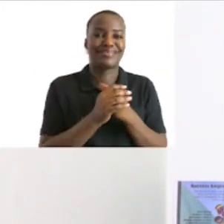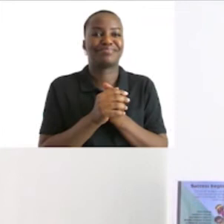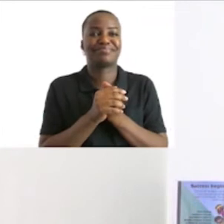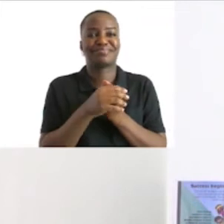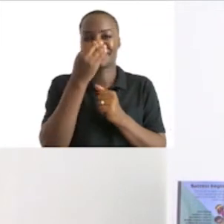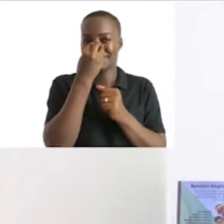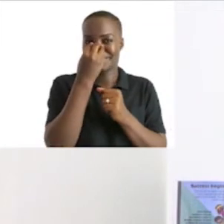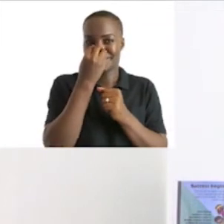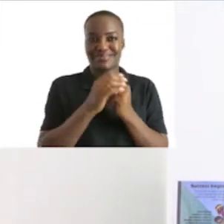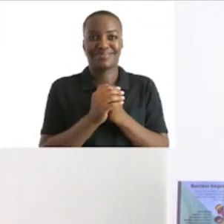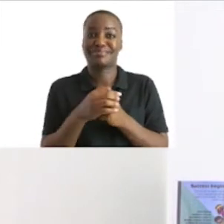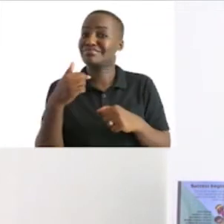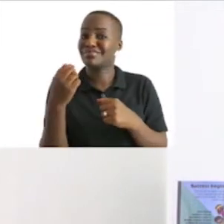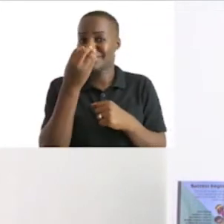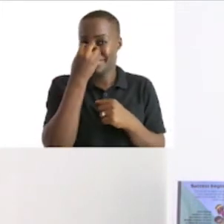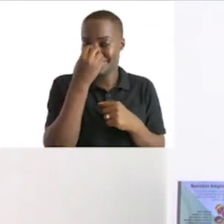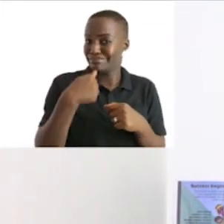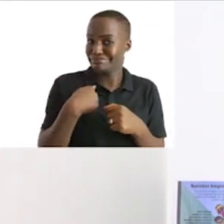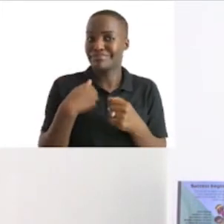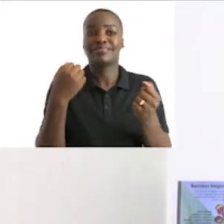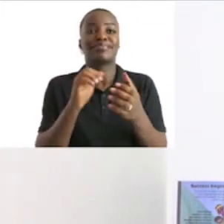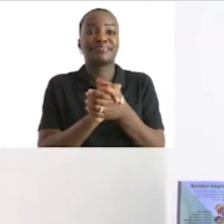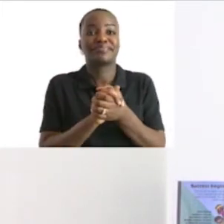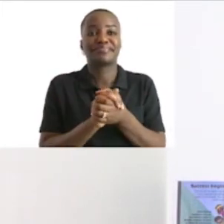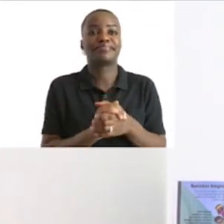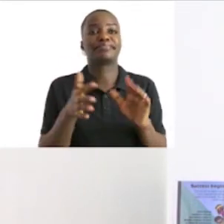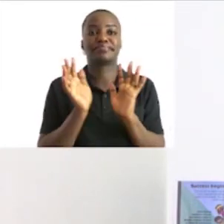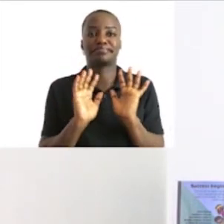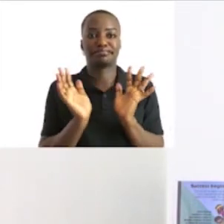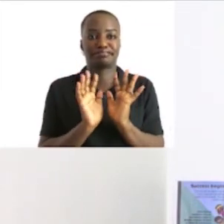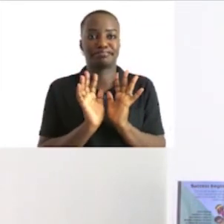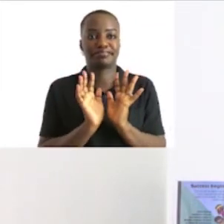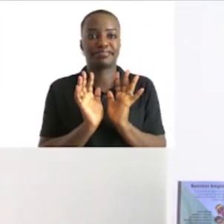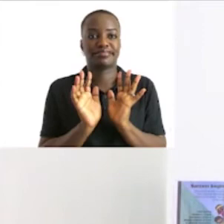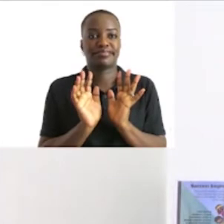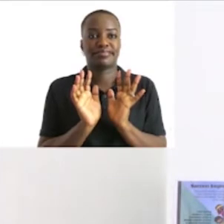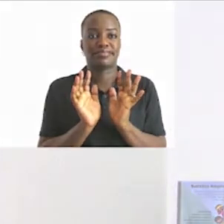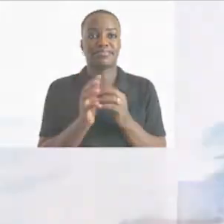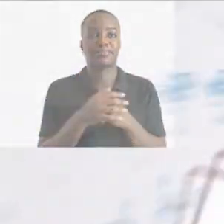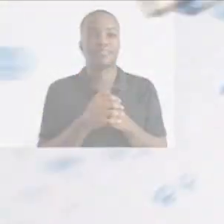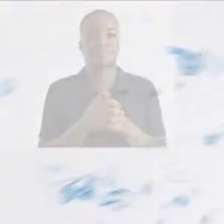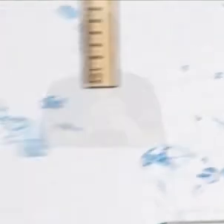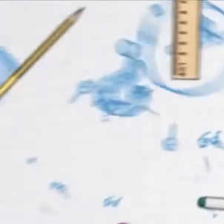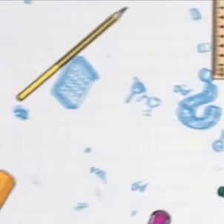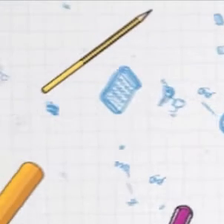There's Zashi. So from Zashi, myself, and my friend here, we are saying bye.